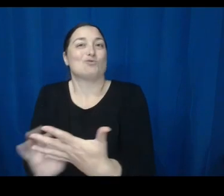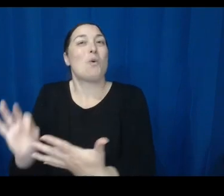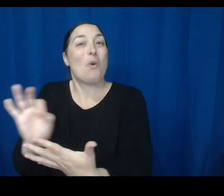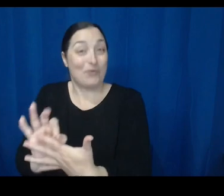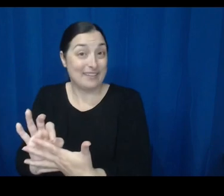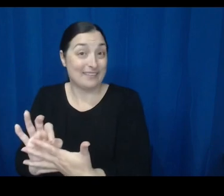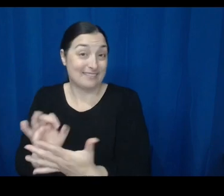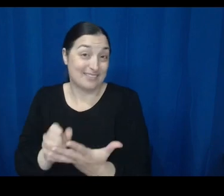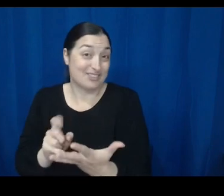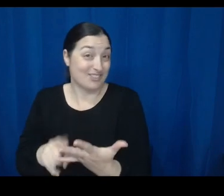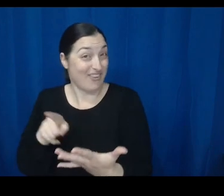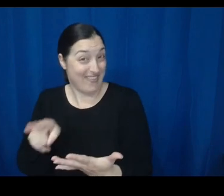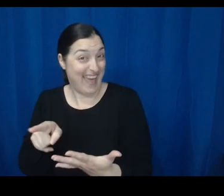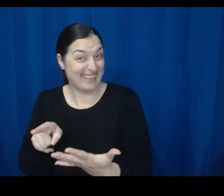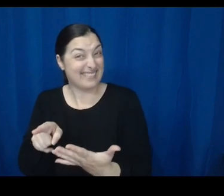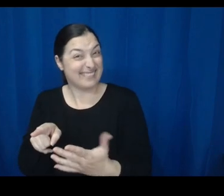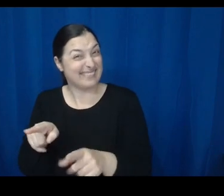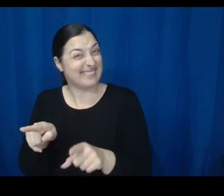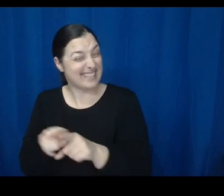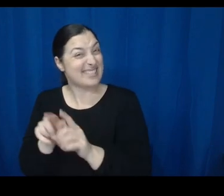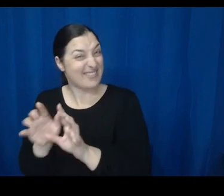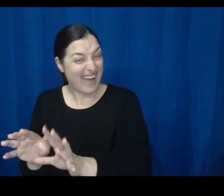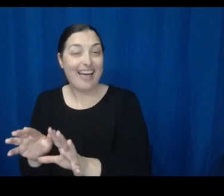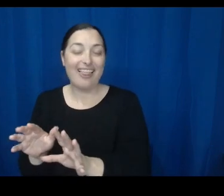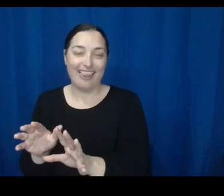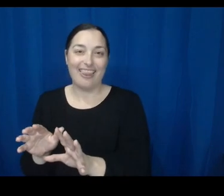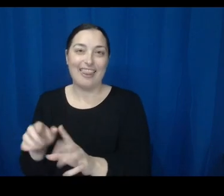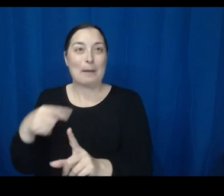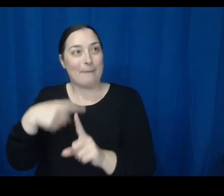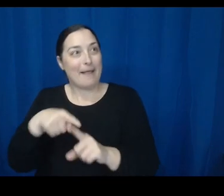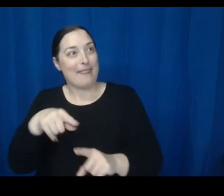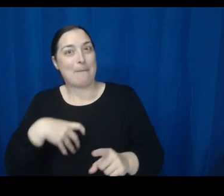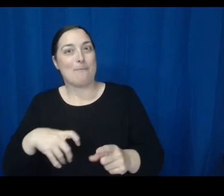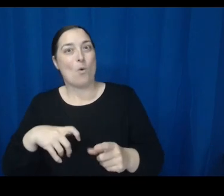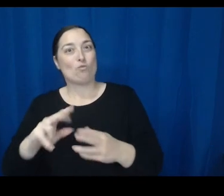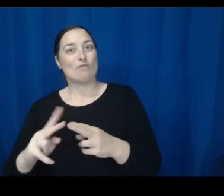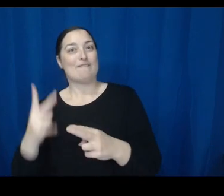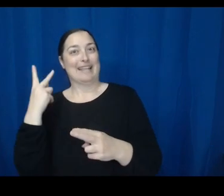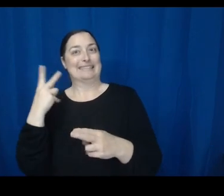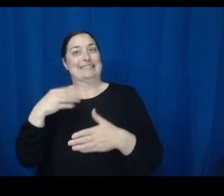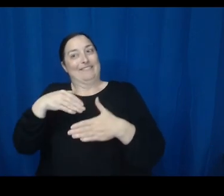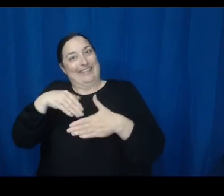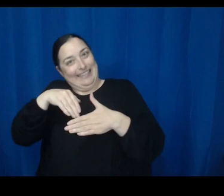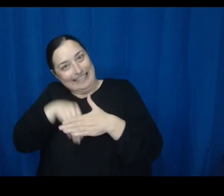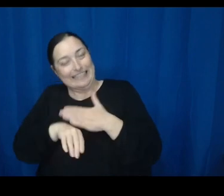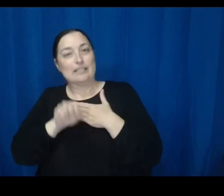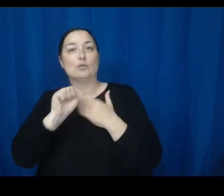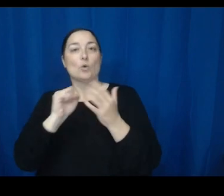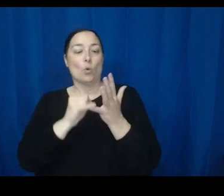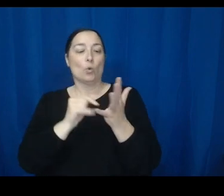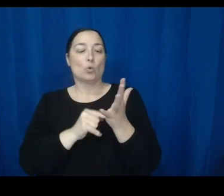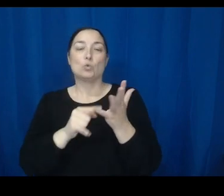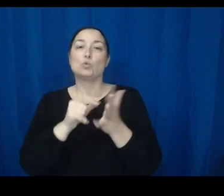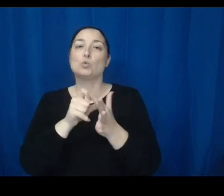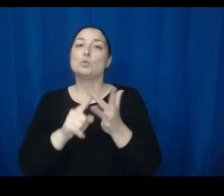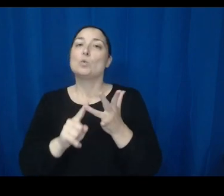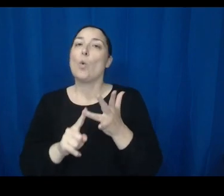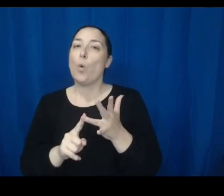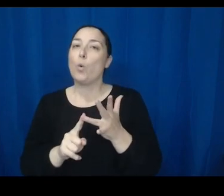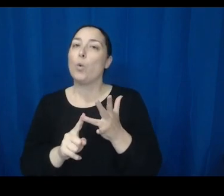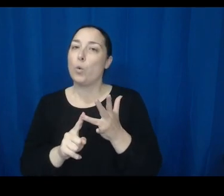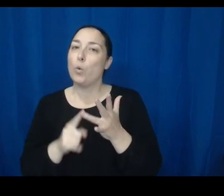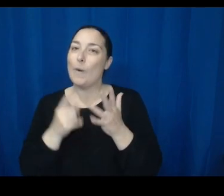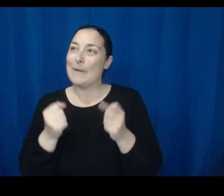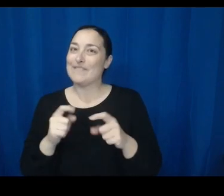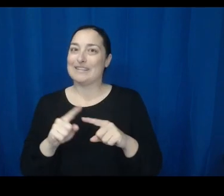you say, that kind of more reflective process that takes place in the studio space where, again, there's a different dynamic to the way